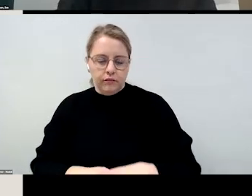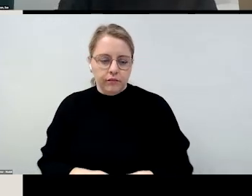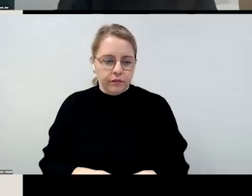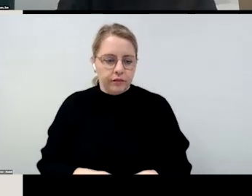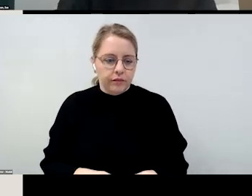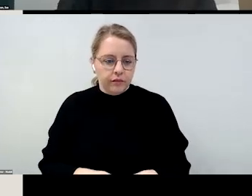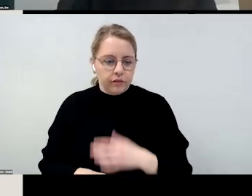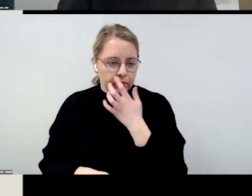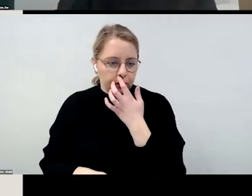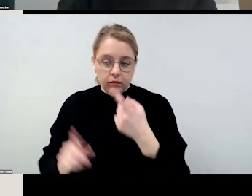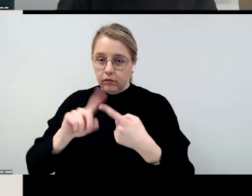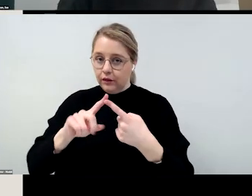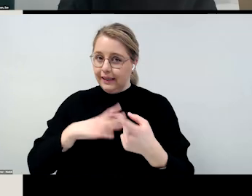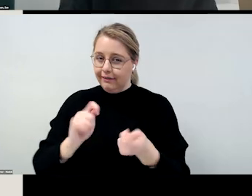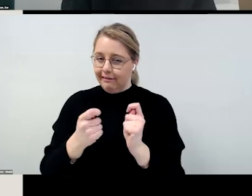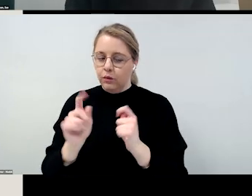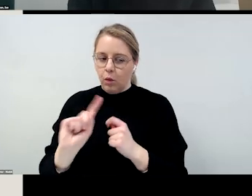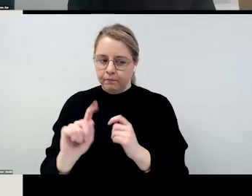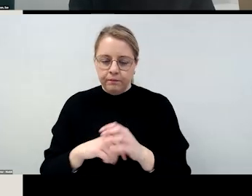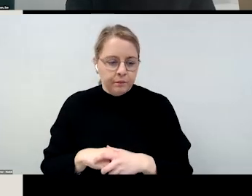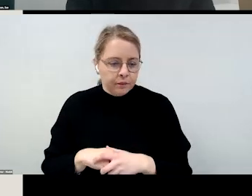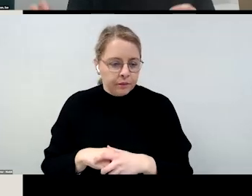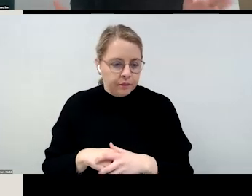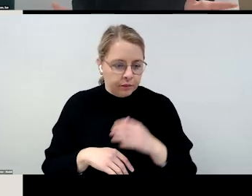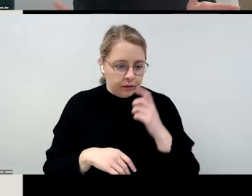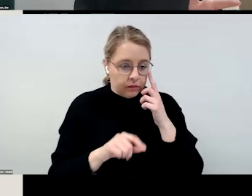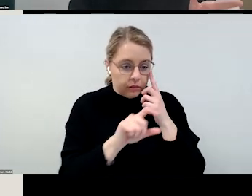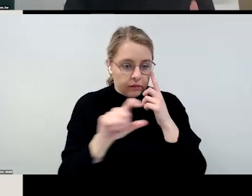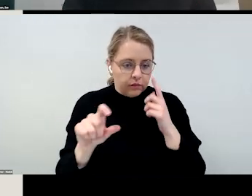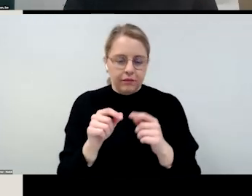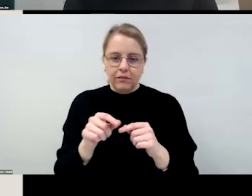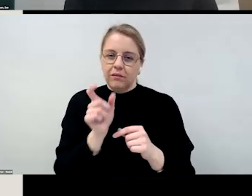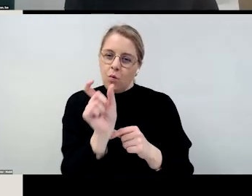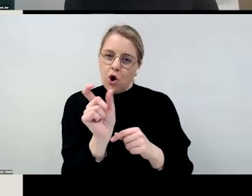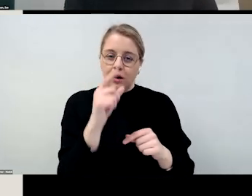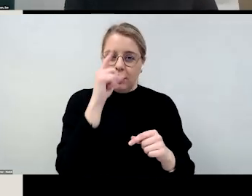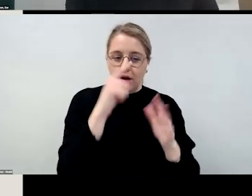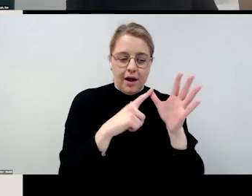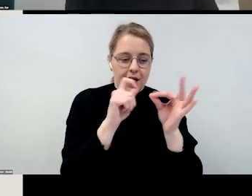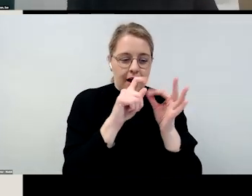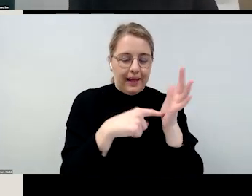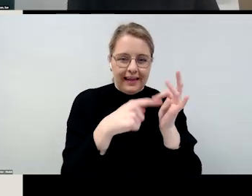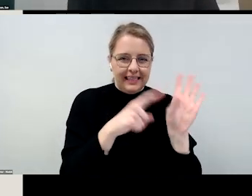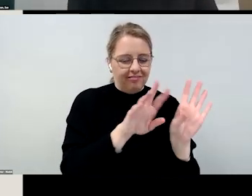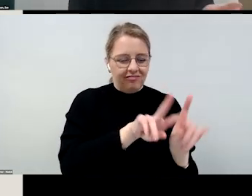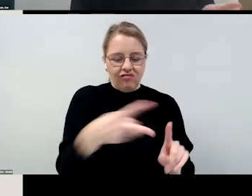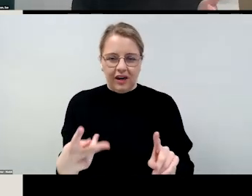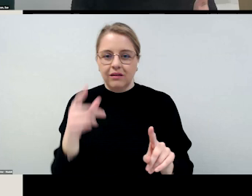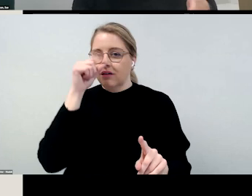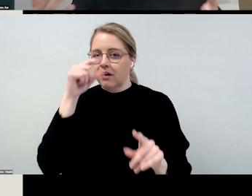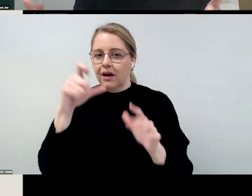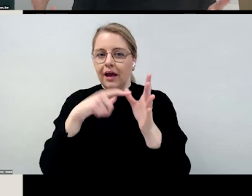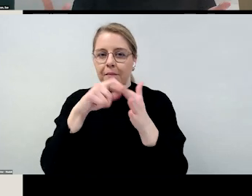the first modification they made to the model was to change the word ability to capacity. And this use of the word